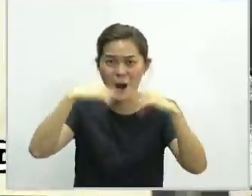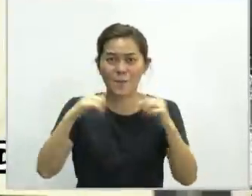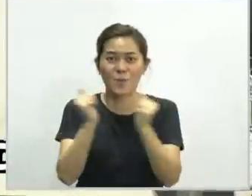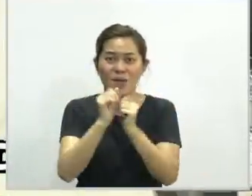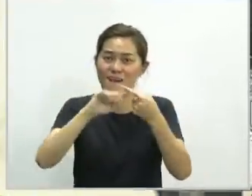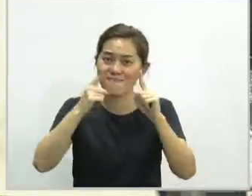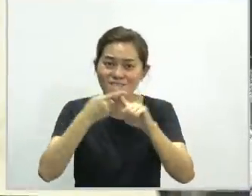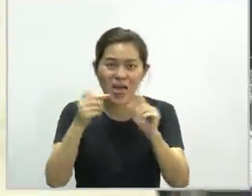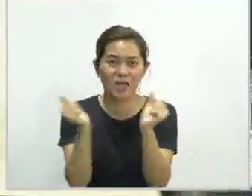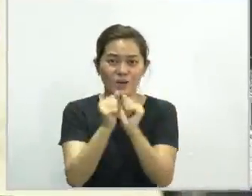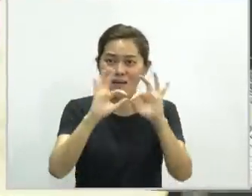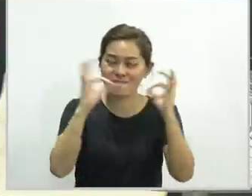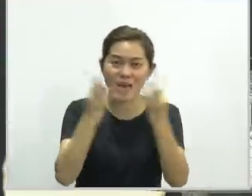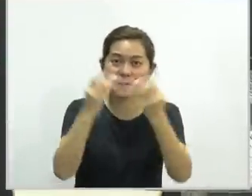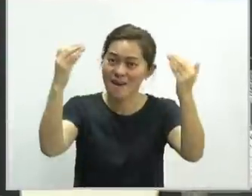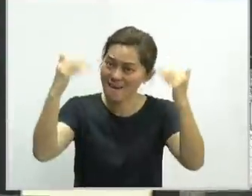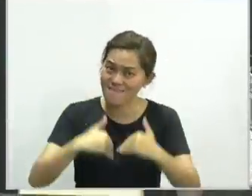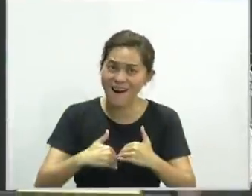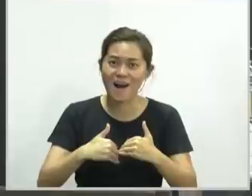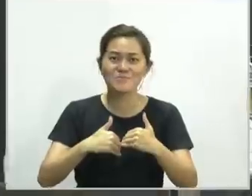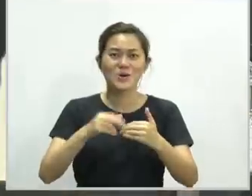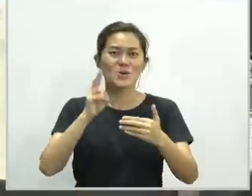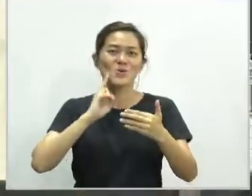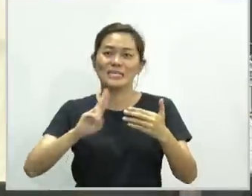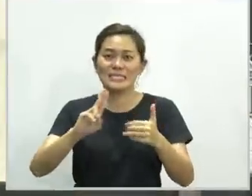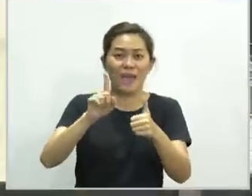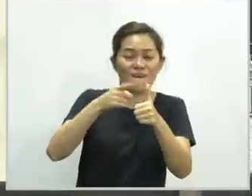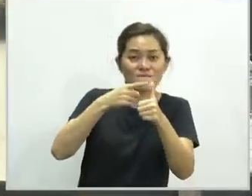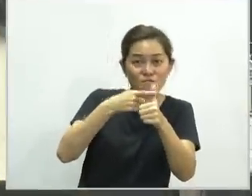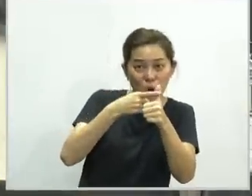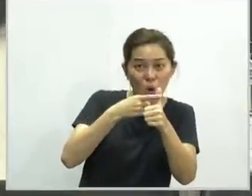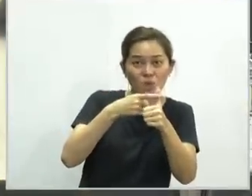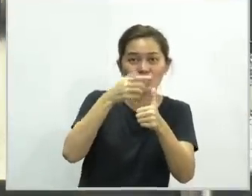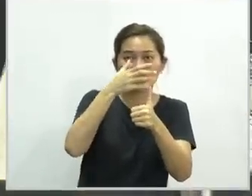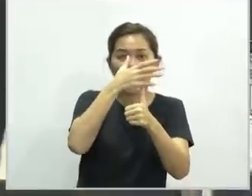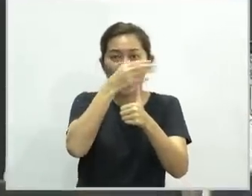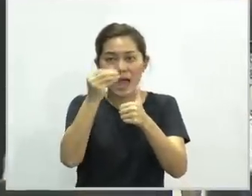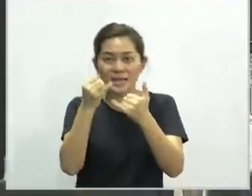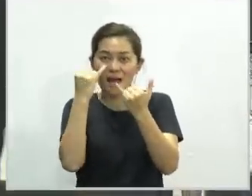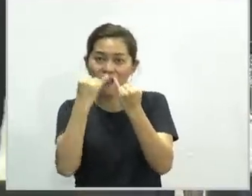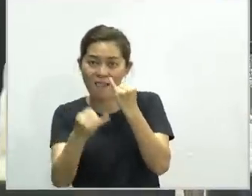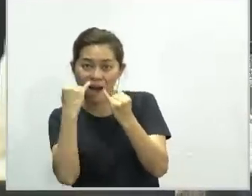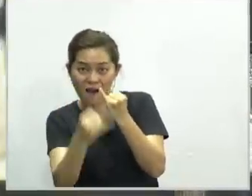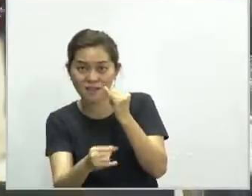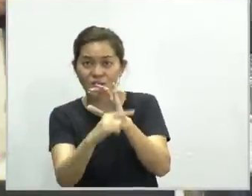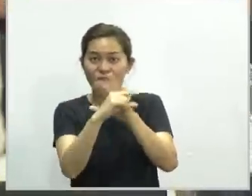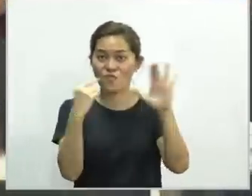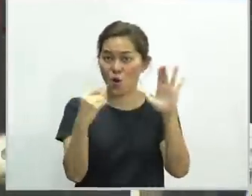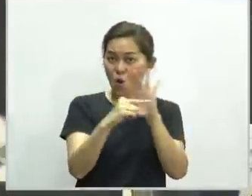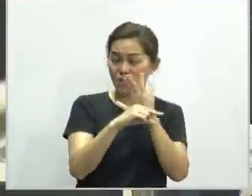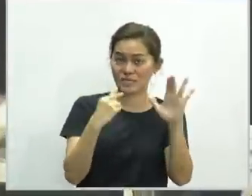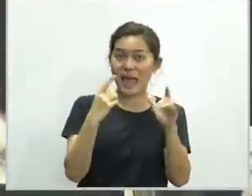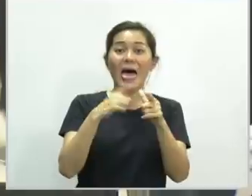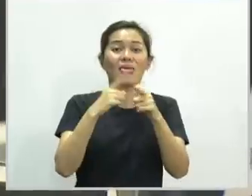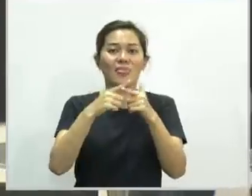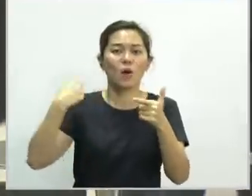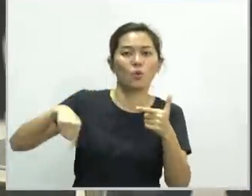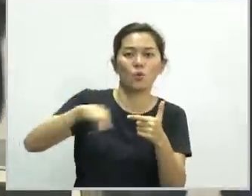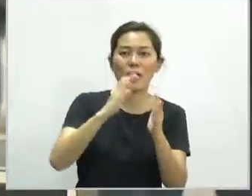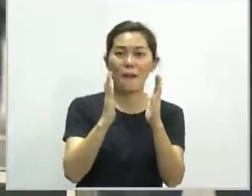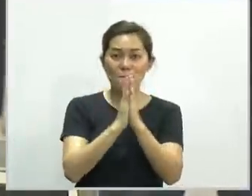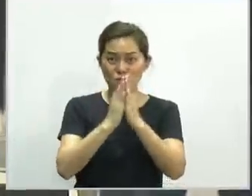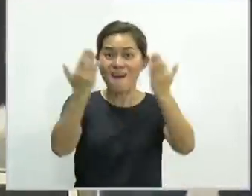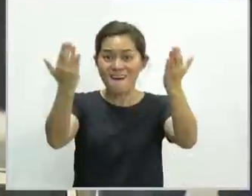with your family. Let's sing the first verse, the last verse, and then we're gonna pray.